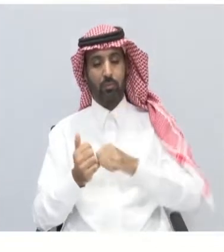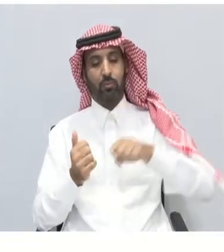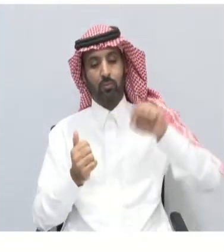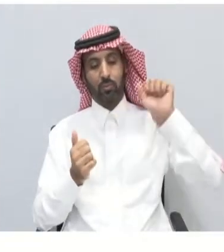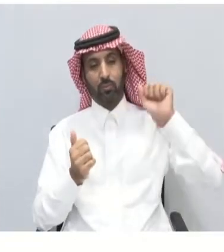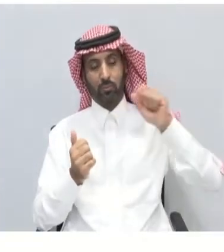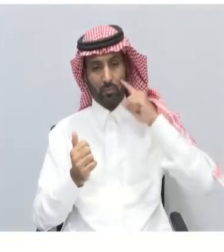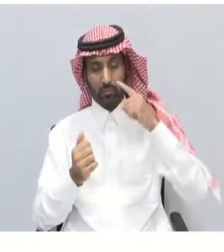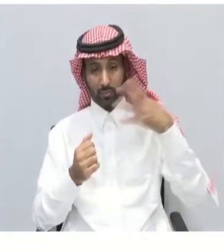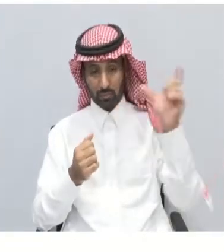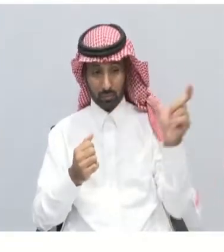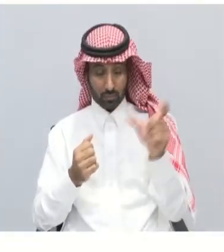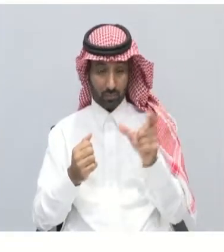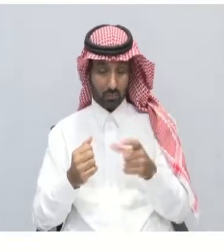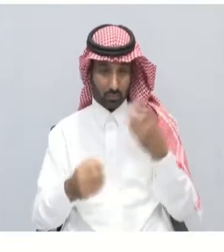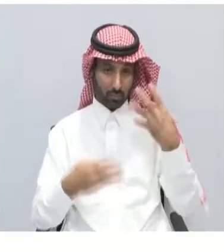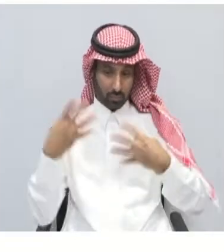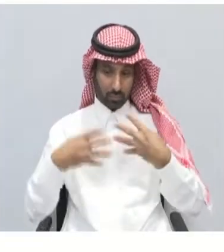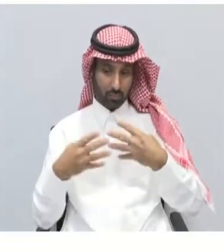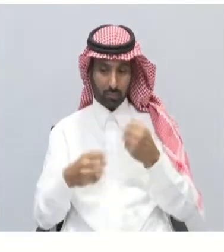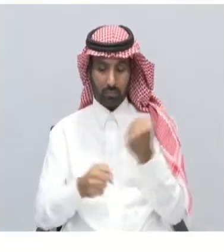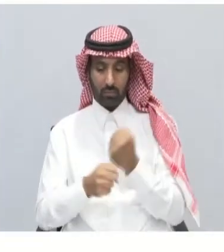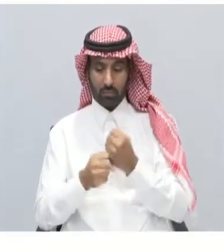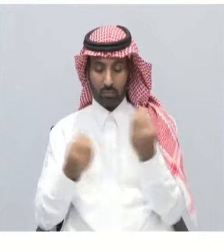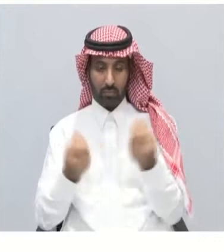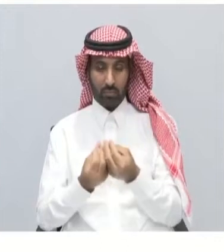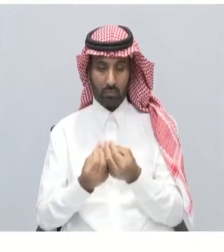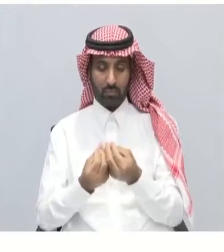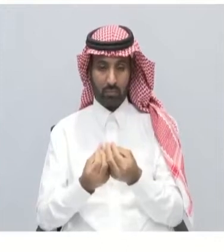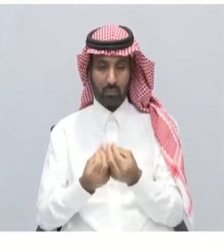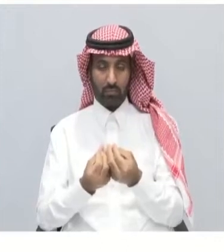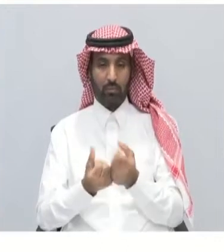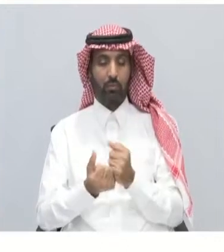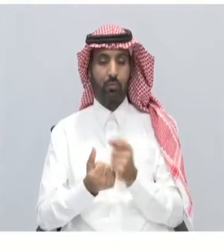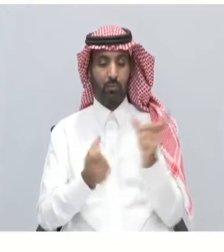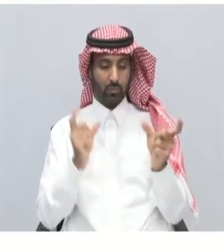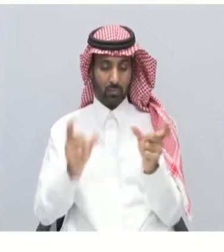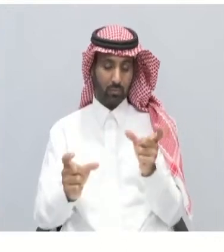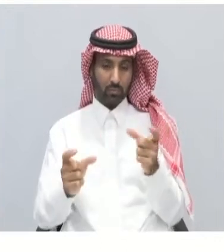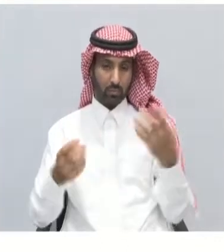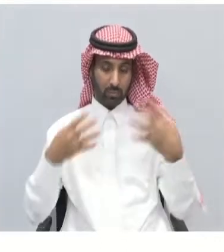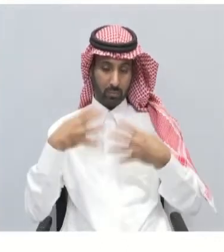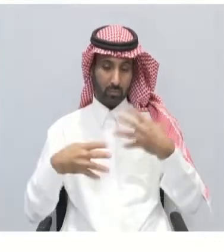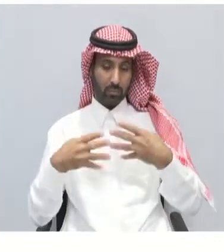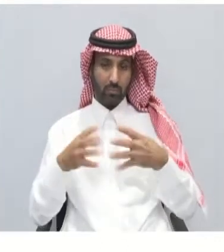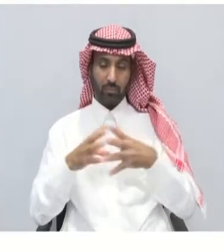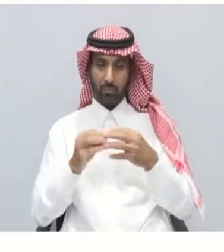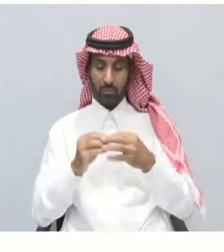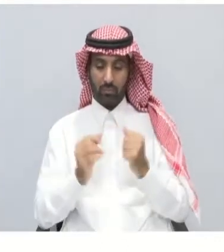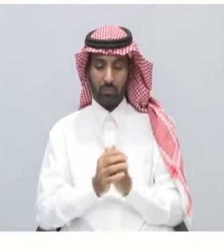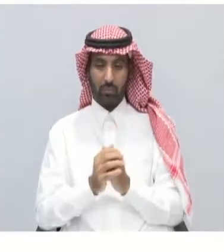the two-word verbs. Do you remember the two-word verbs? Yes? Match it with their